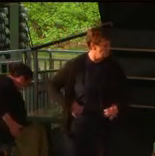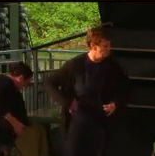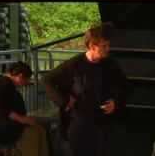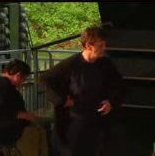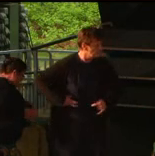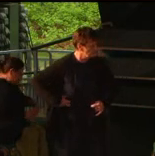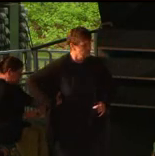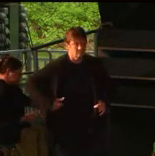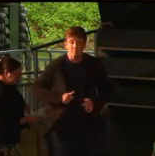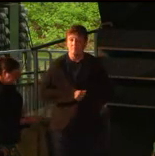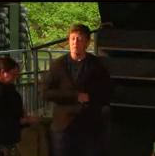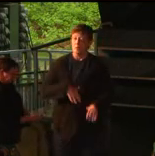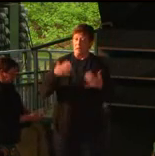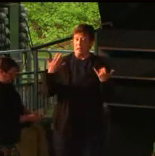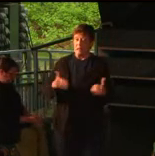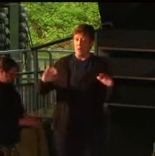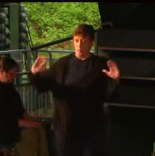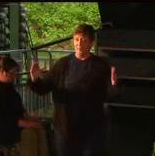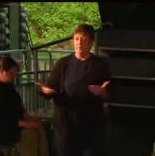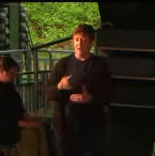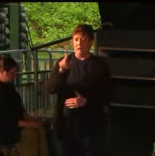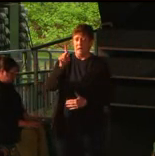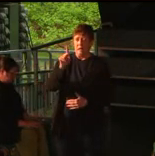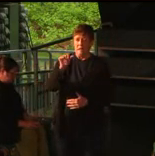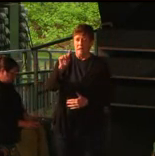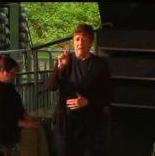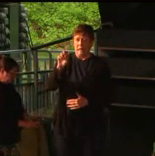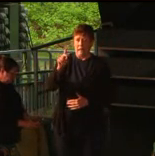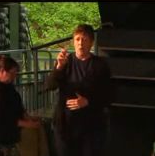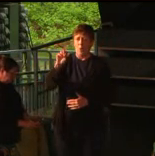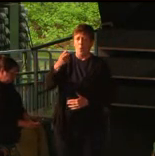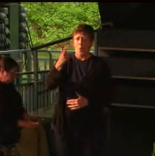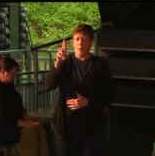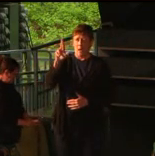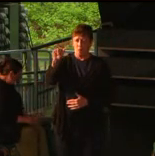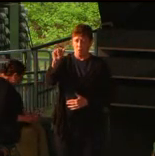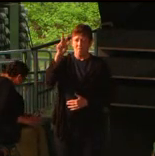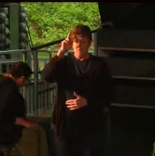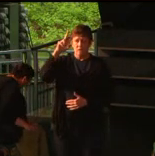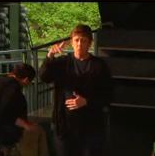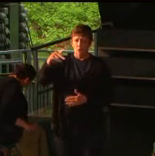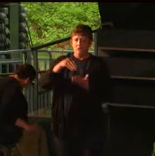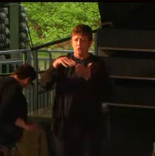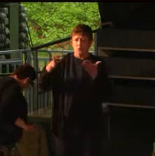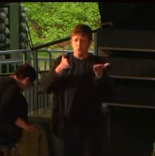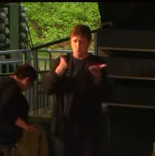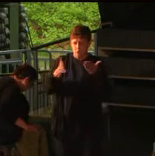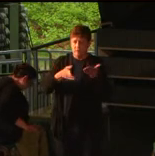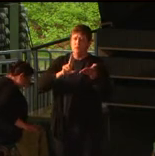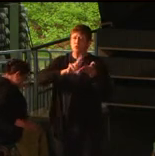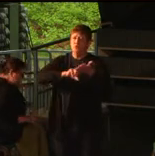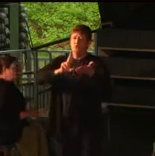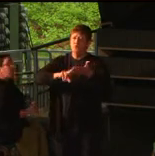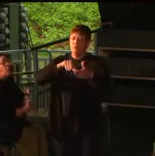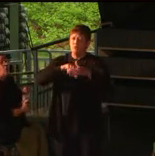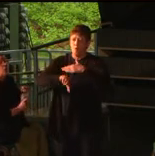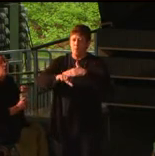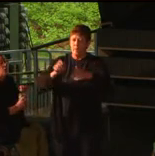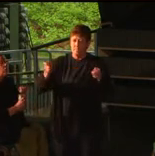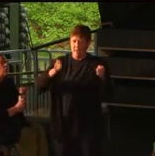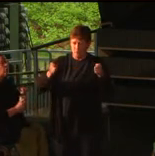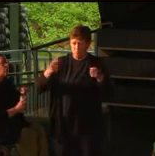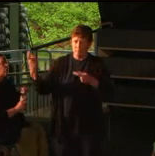I would now like to invite Kate O'Hara, Vice President of Student Services and Enrollment Management, to the podium